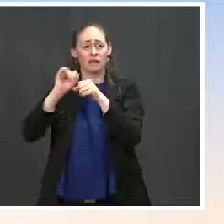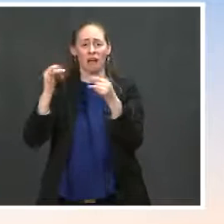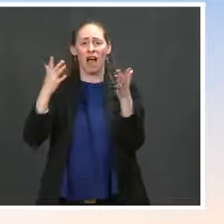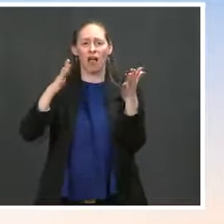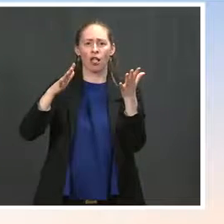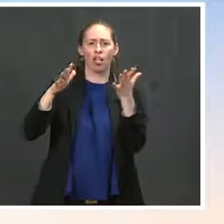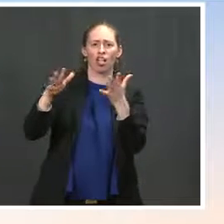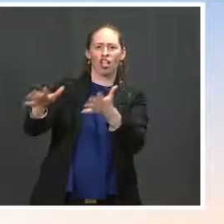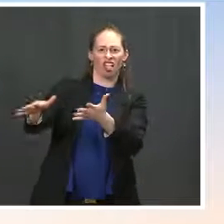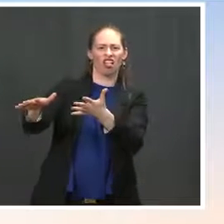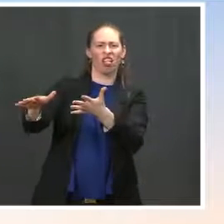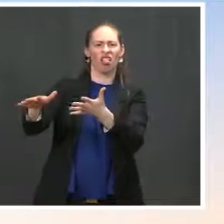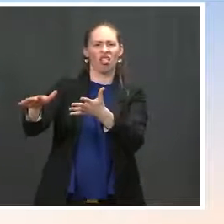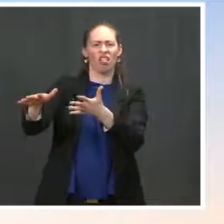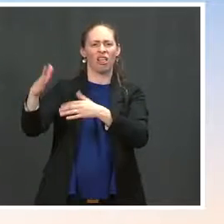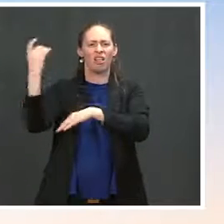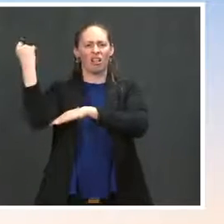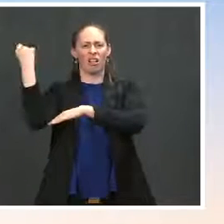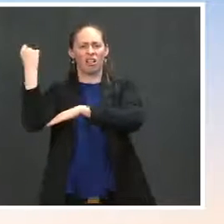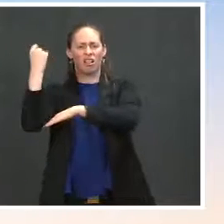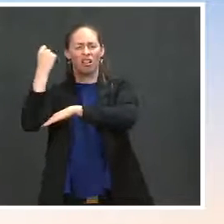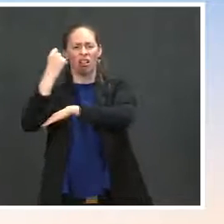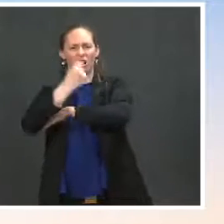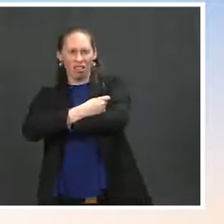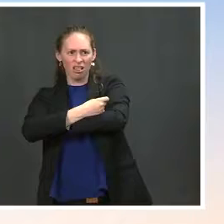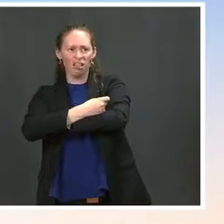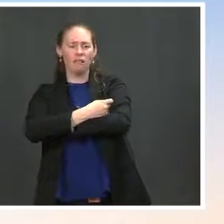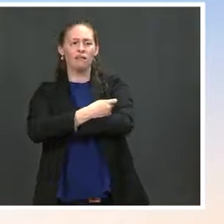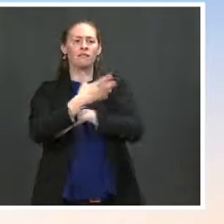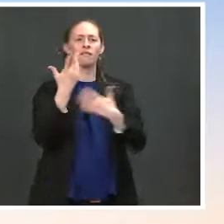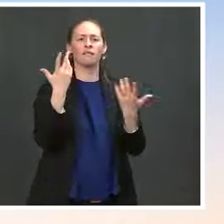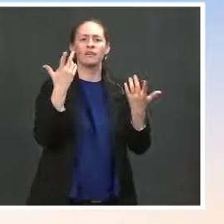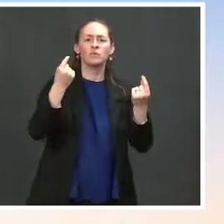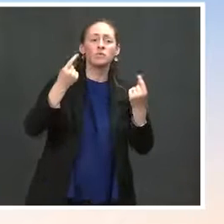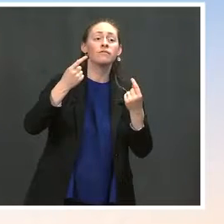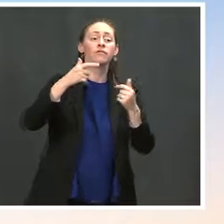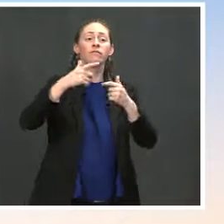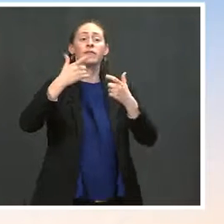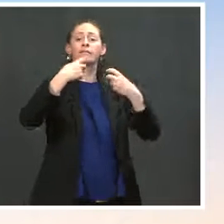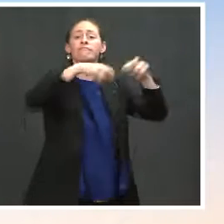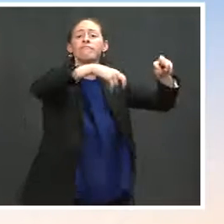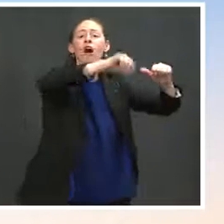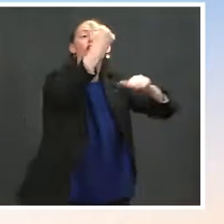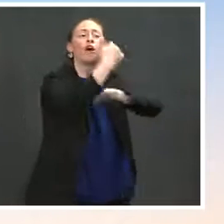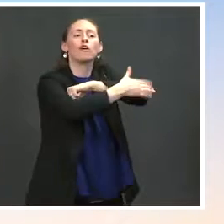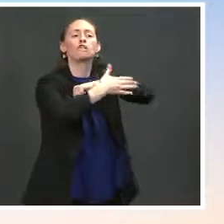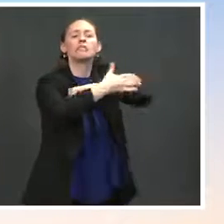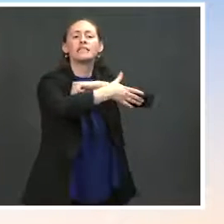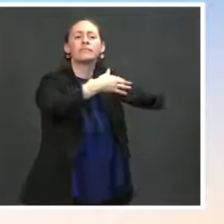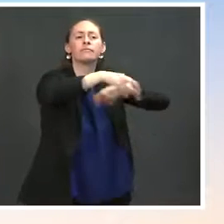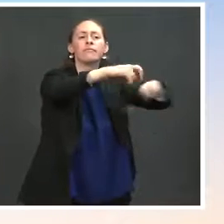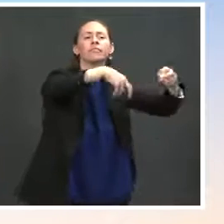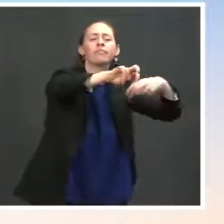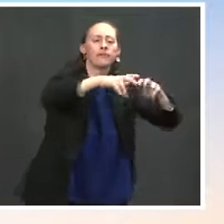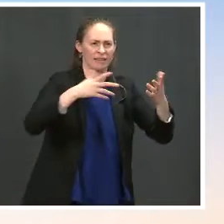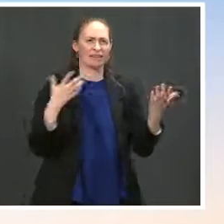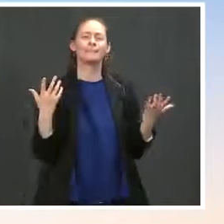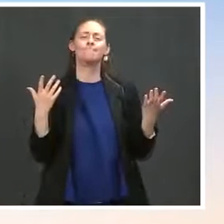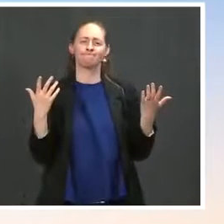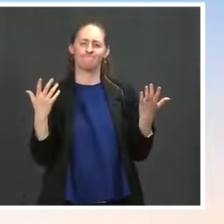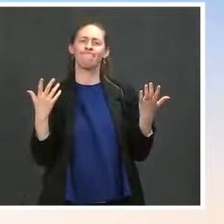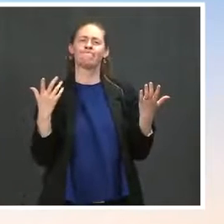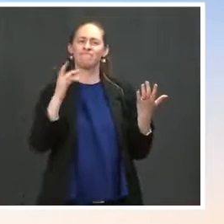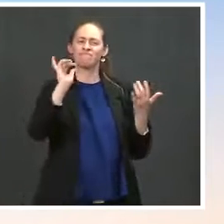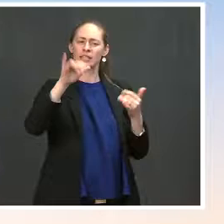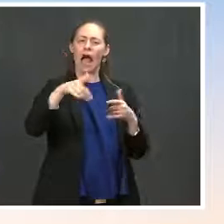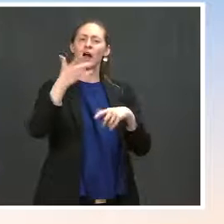it went abroad, because that's the transition in economies, and it happened in the Industrial Revolution, it happened in the revolution of technology